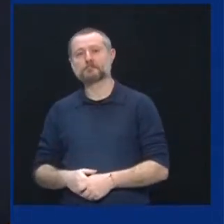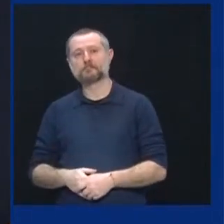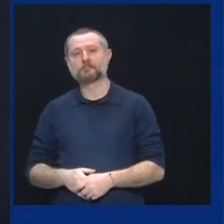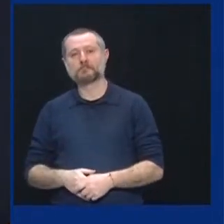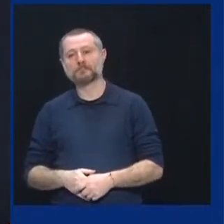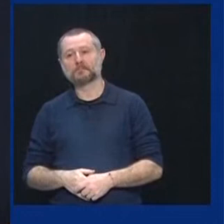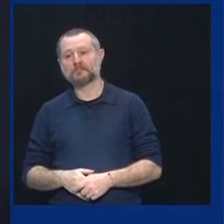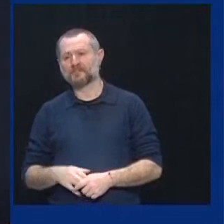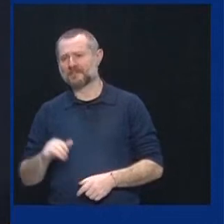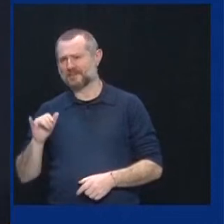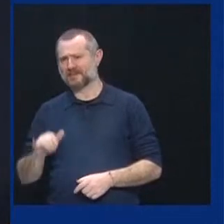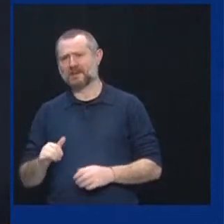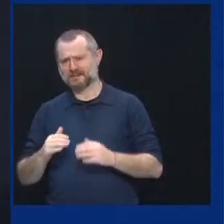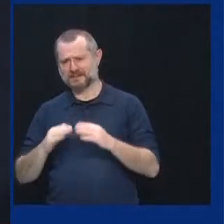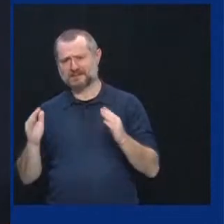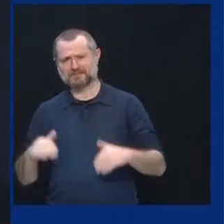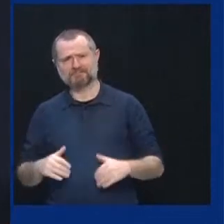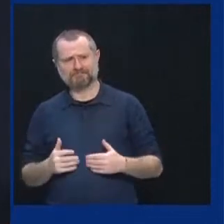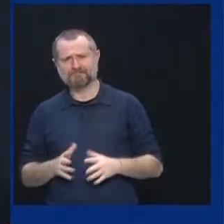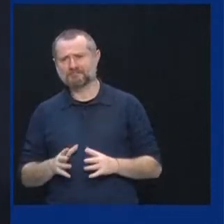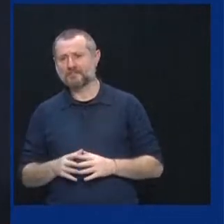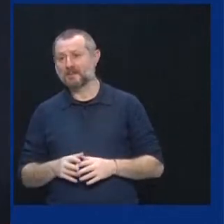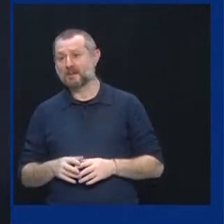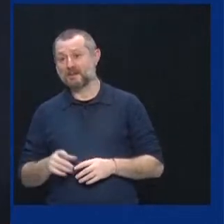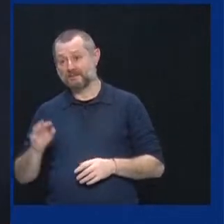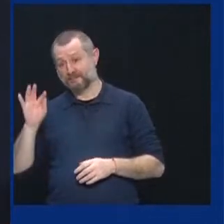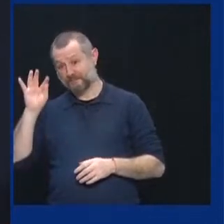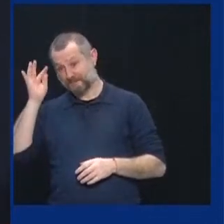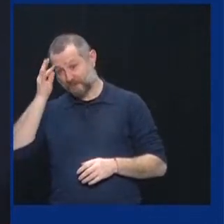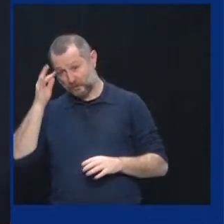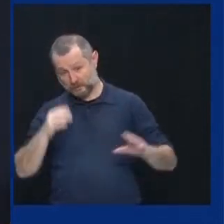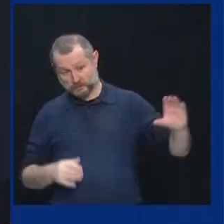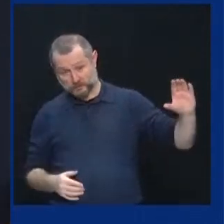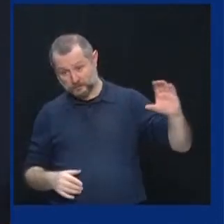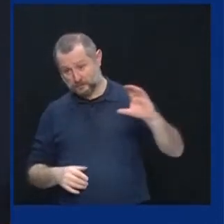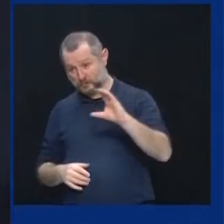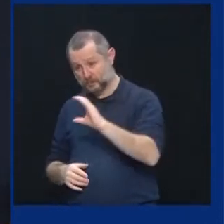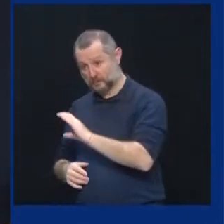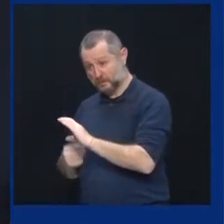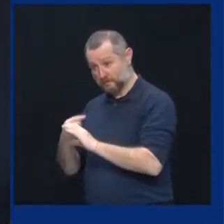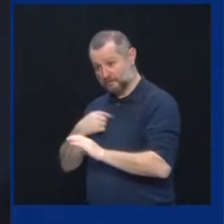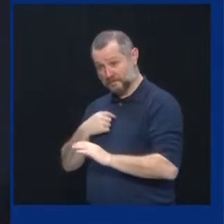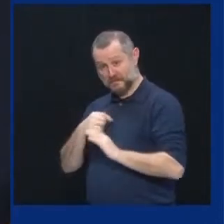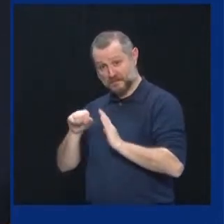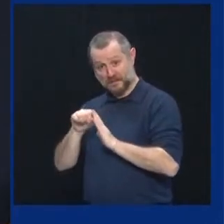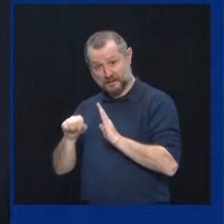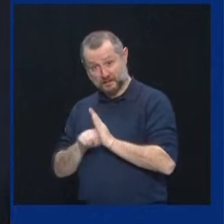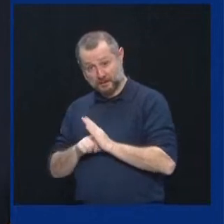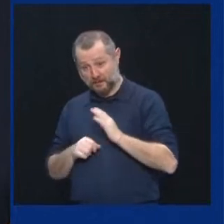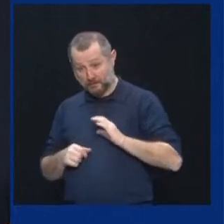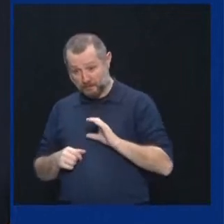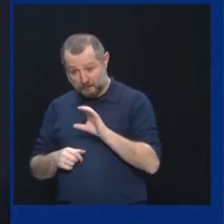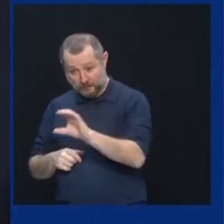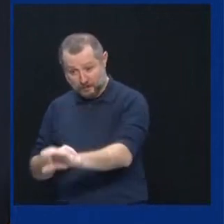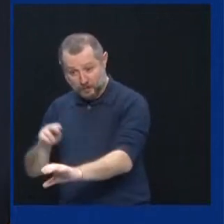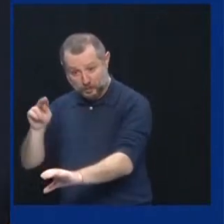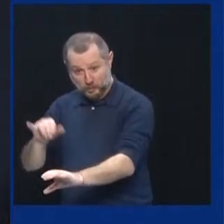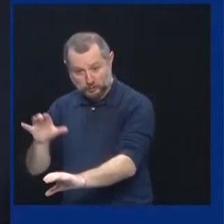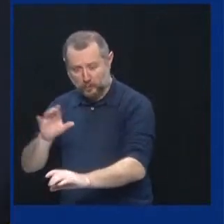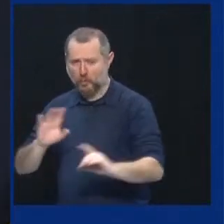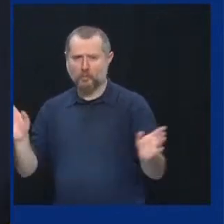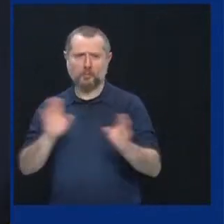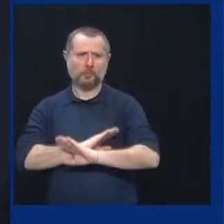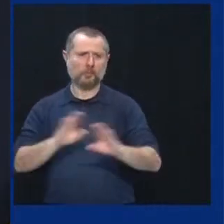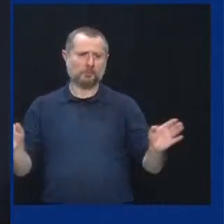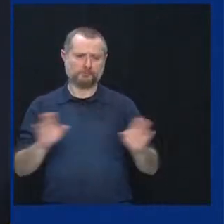That's how it works. They don't send, it doesn't go federal government to the state and then the state allocates. It